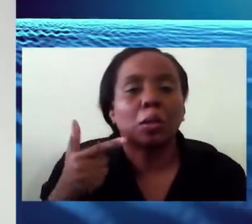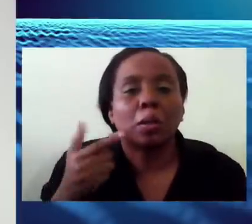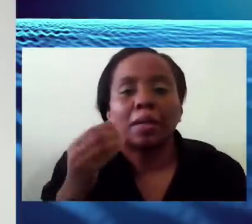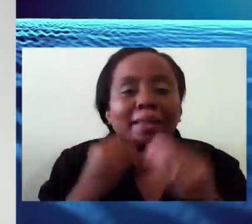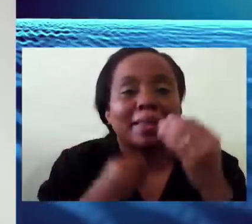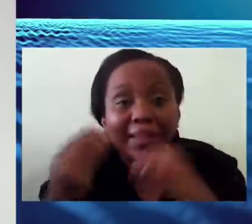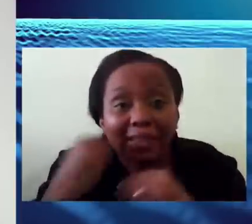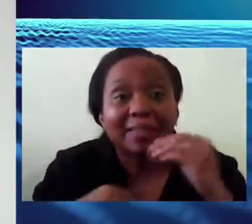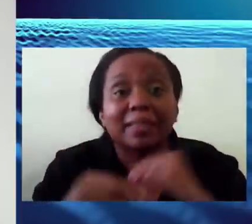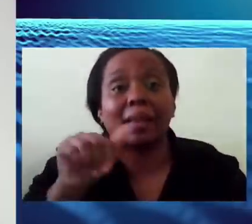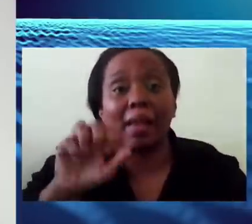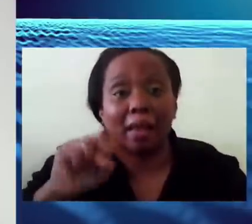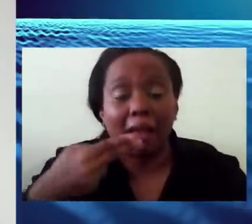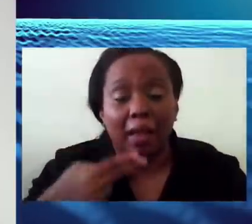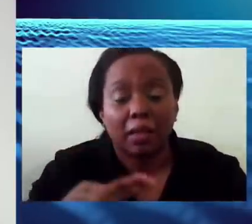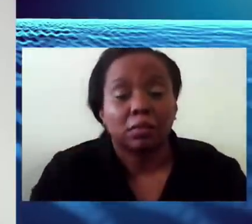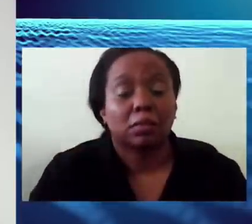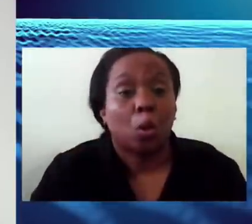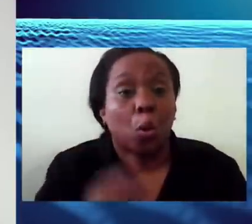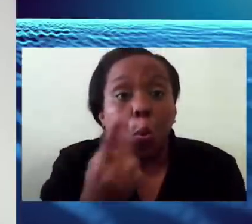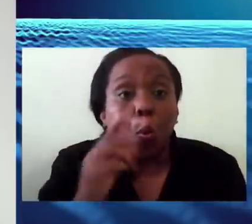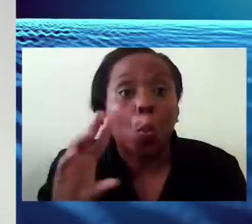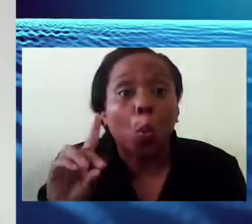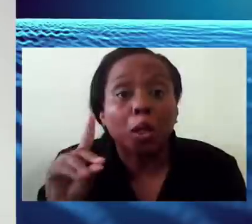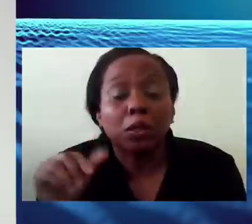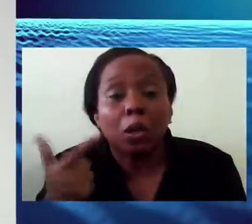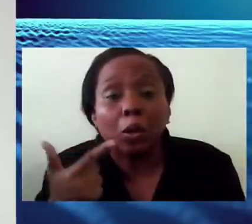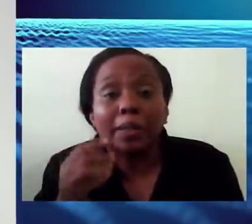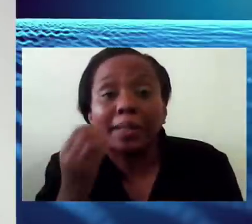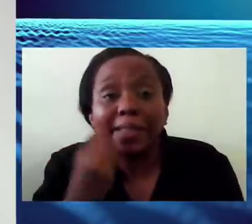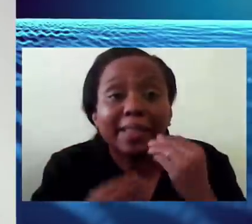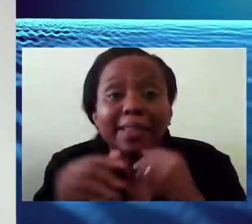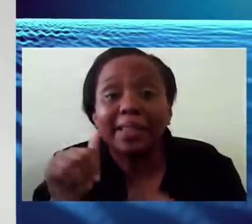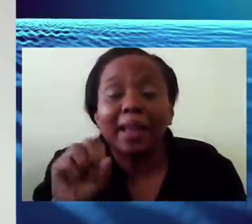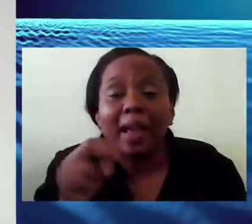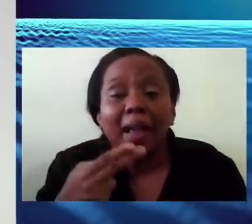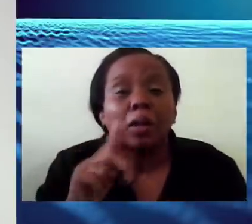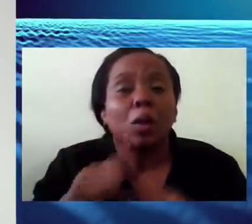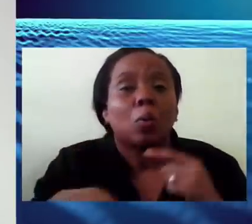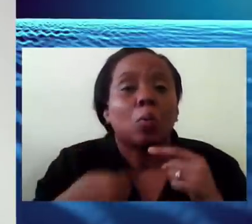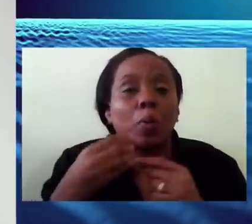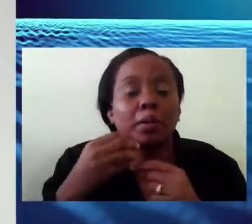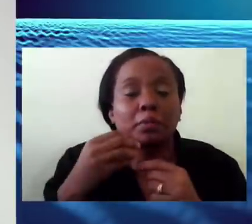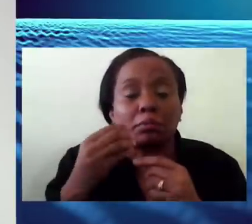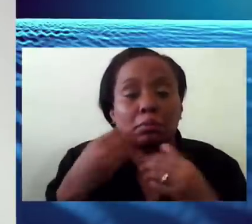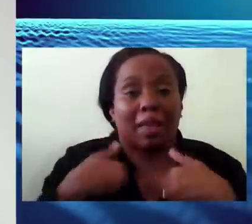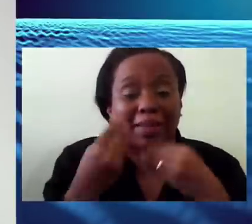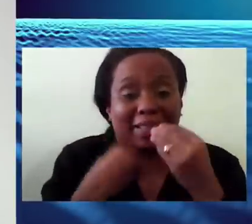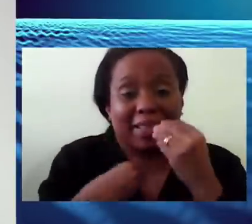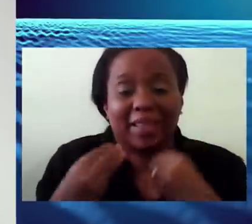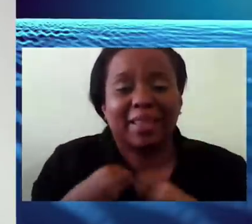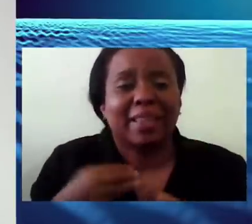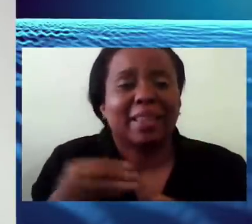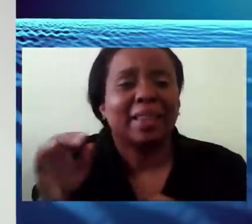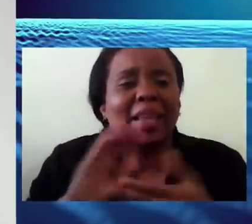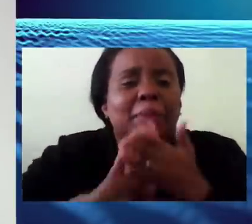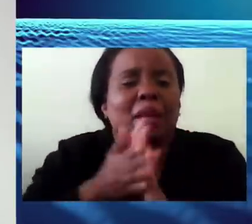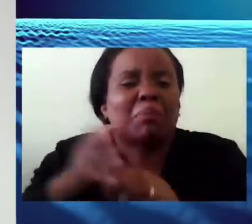eating ash. The ash, when it gets wet, becomes like a piece of cement in the stomach. So blockages are going to